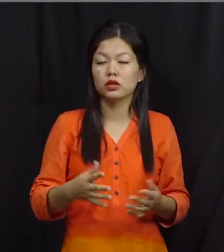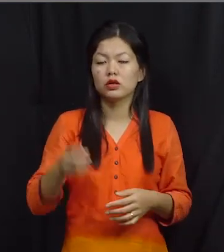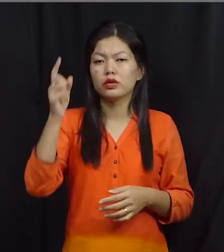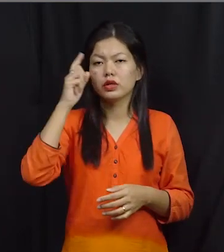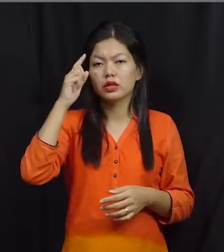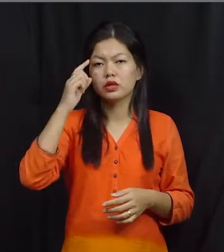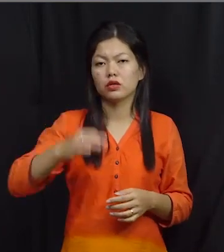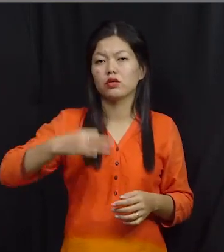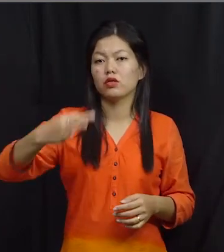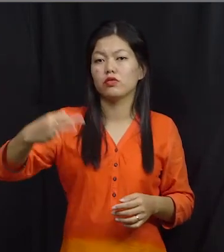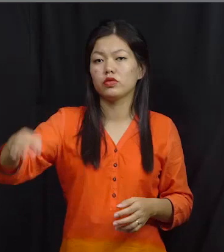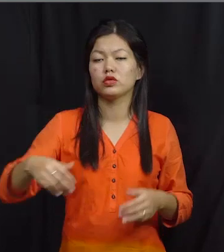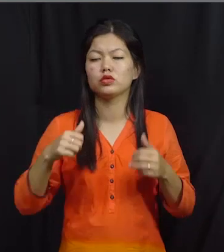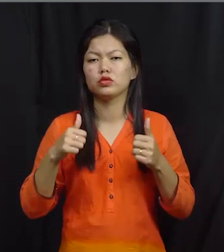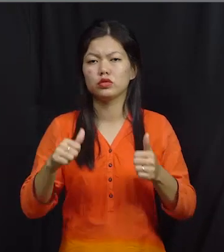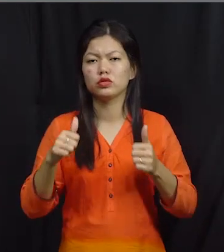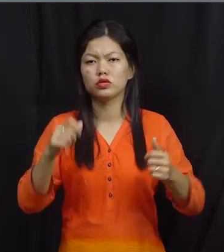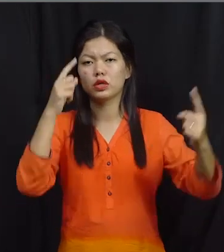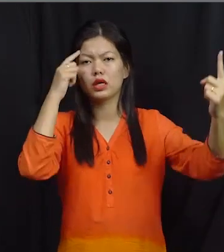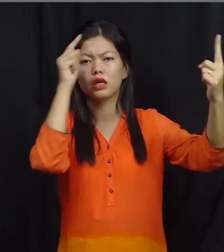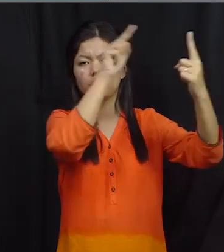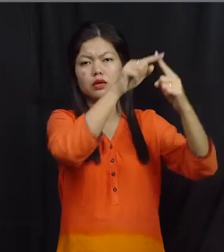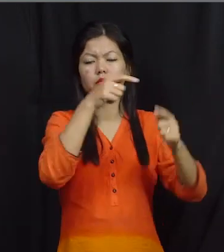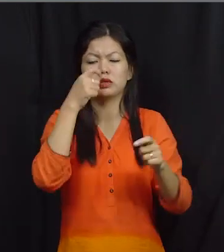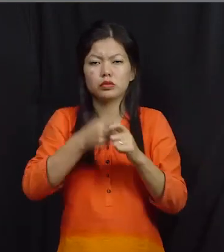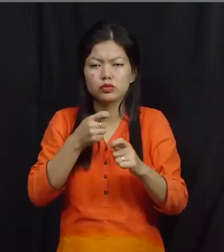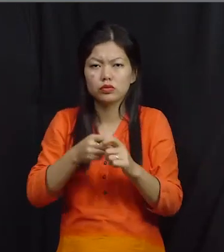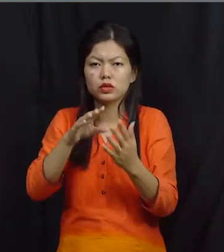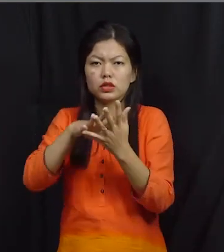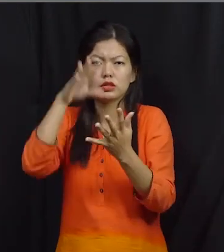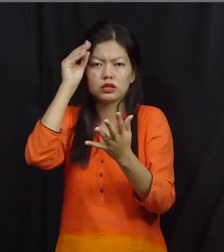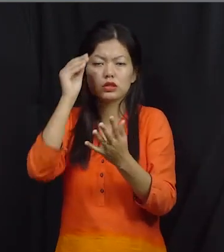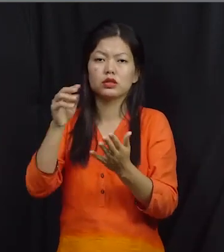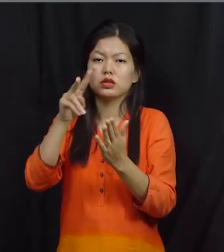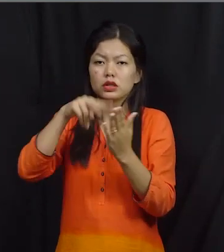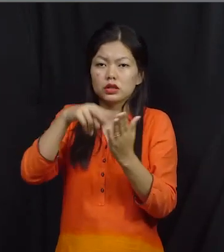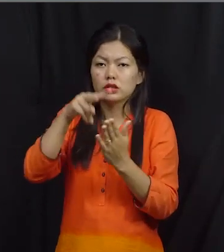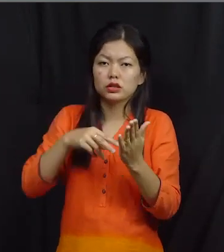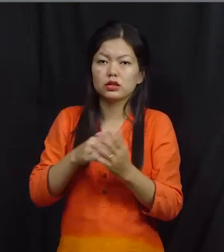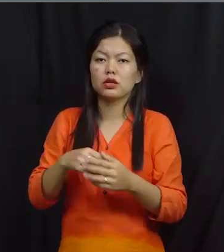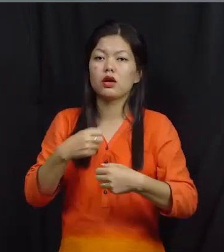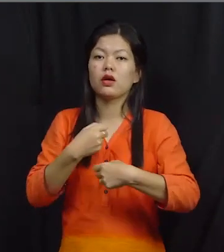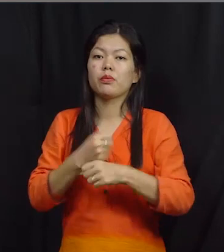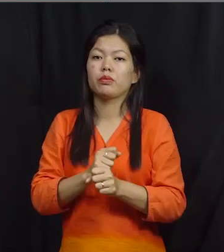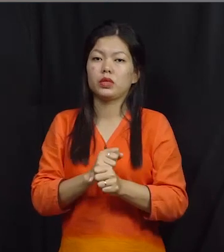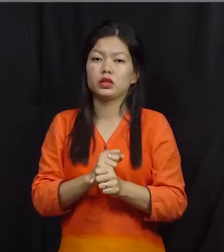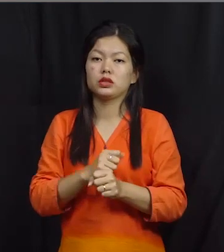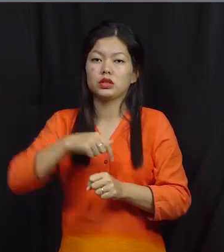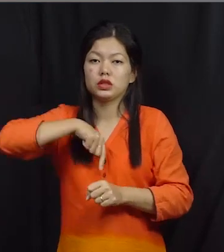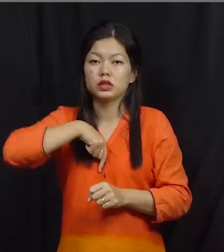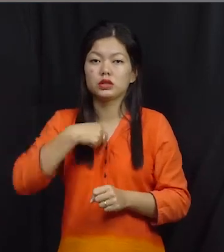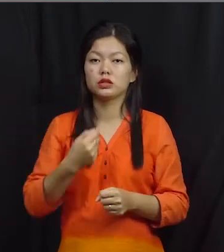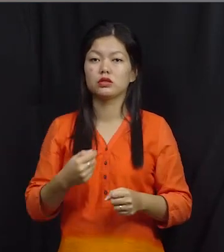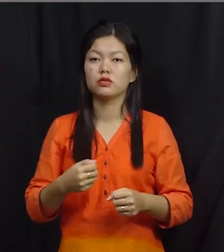future, when you have a certain purpose in life, when you have a certain direction, then it makes you into a better person, isn't